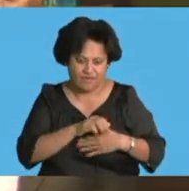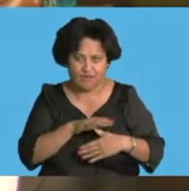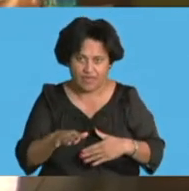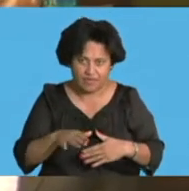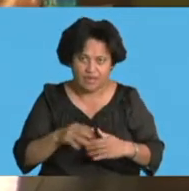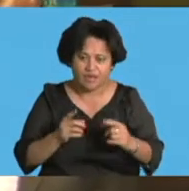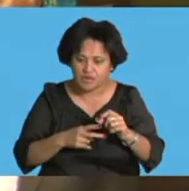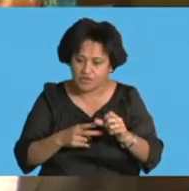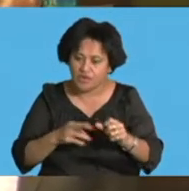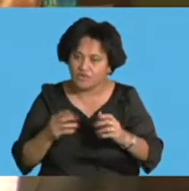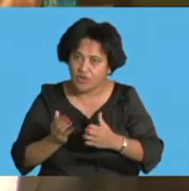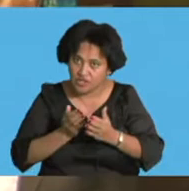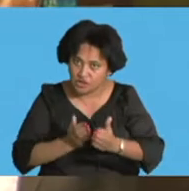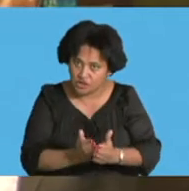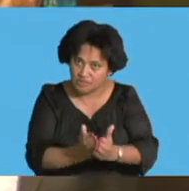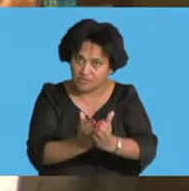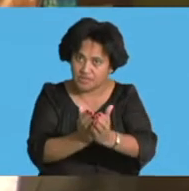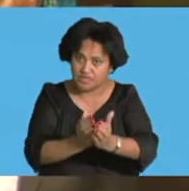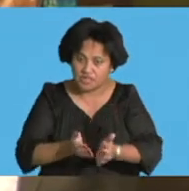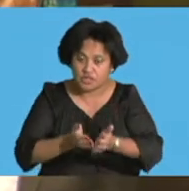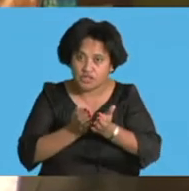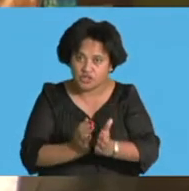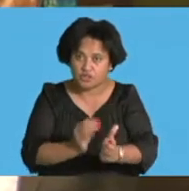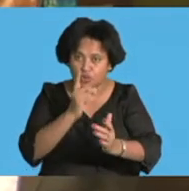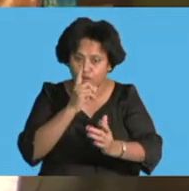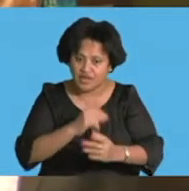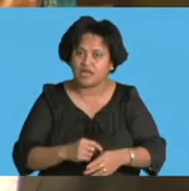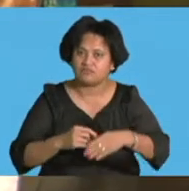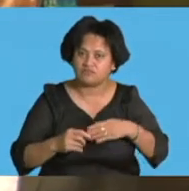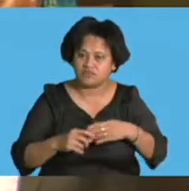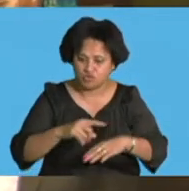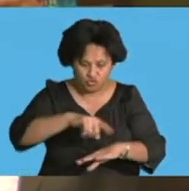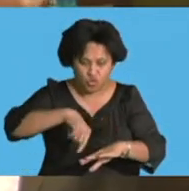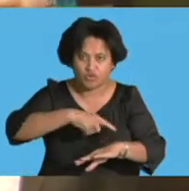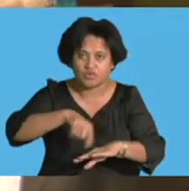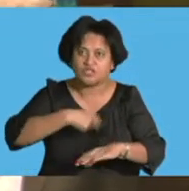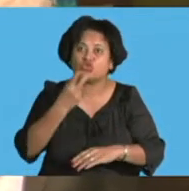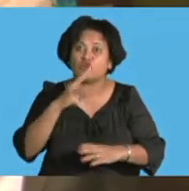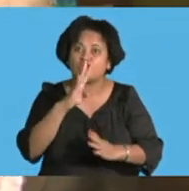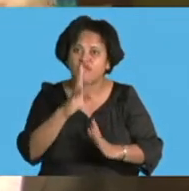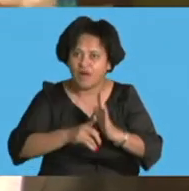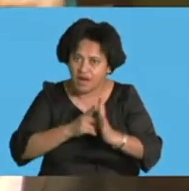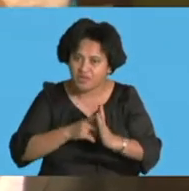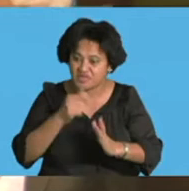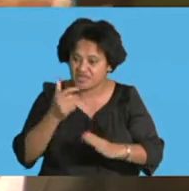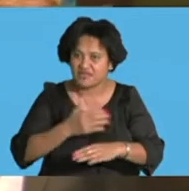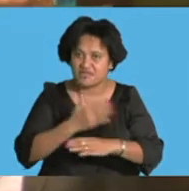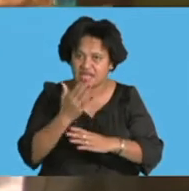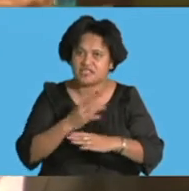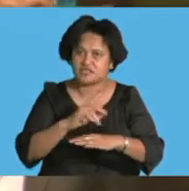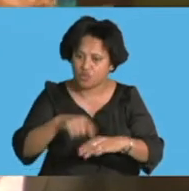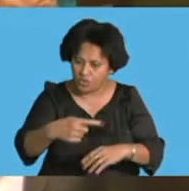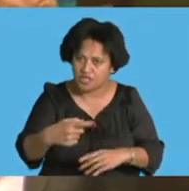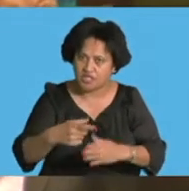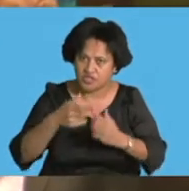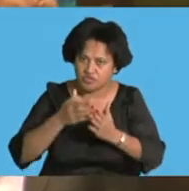reliable aid to navigations, where ship will be able to operate 24 hours, 7 days a week, granting long-term visibility